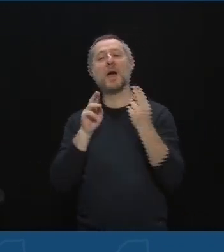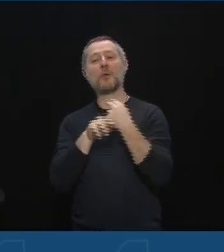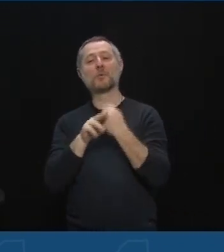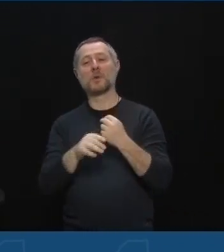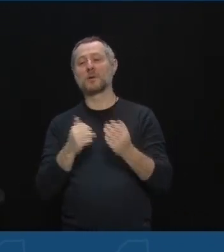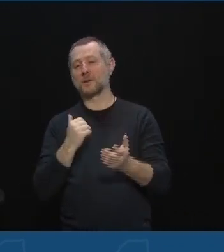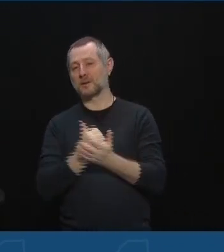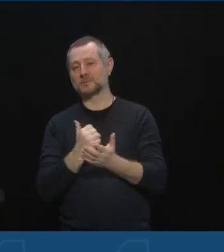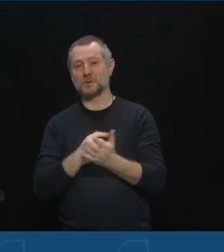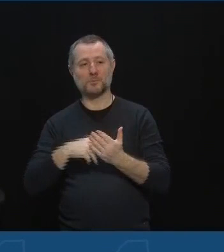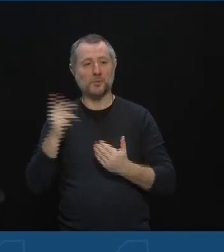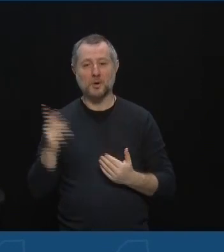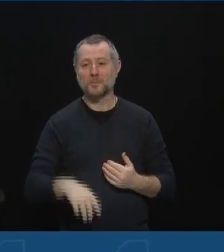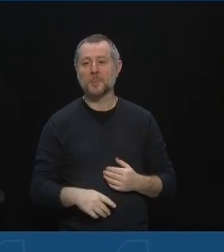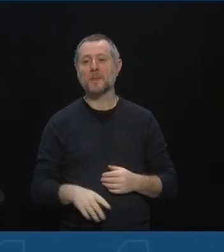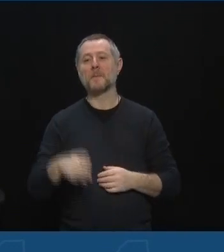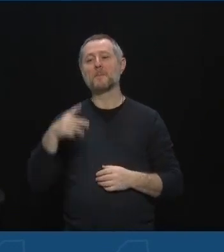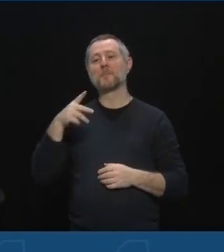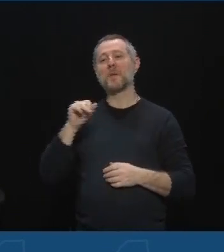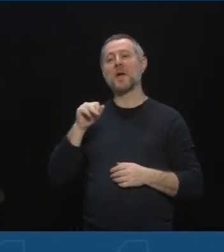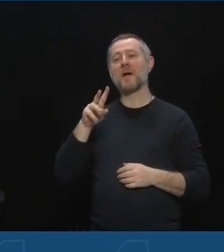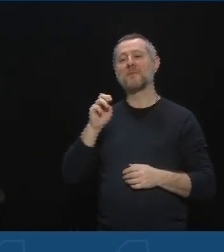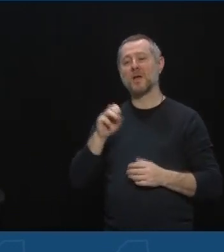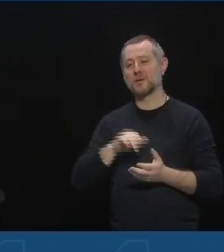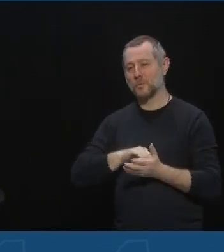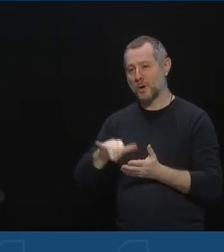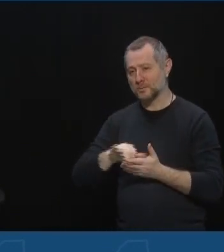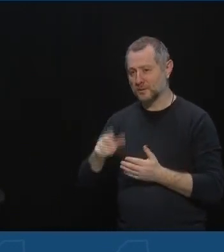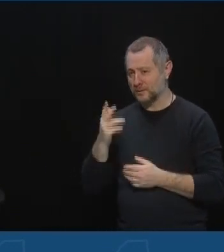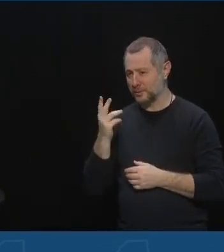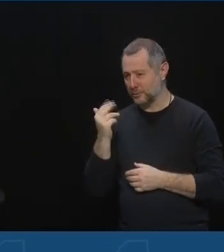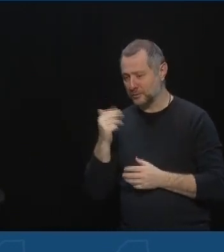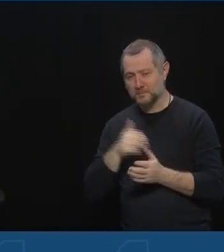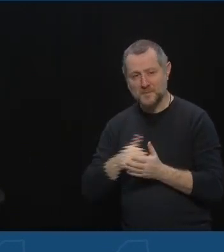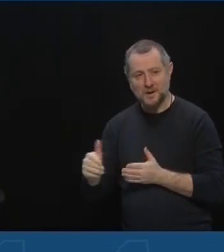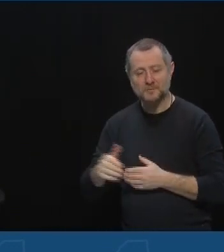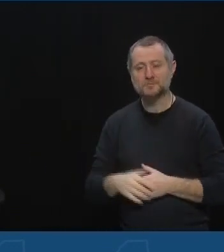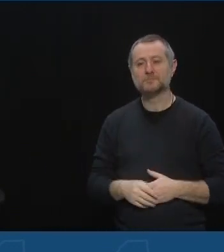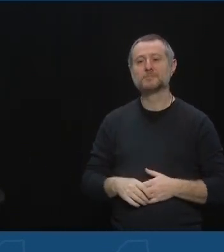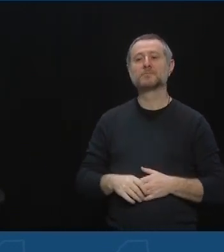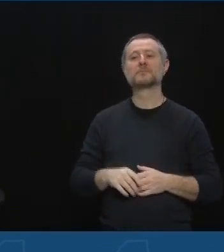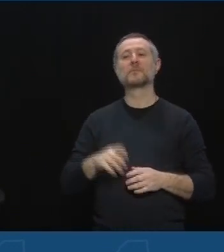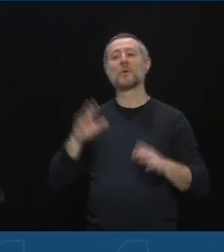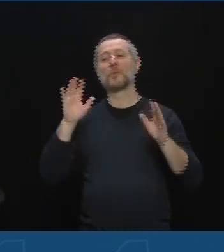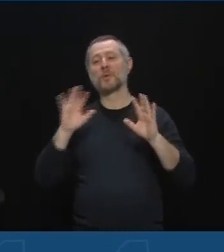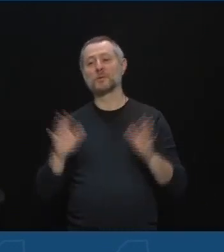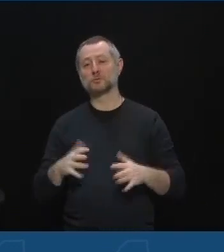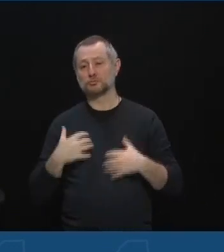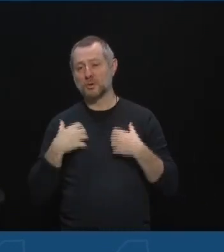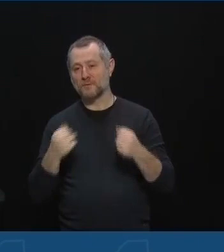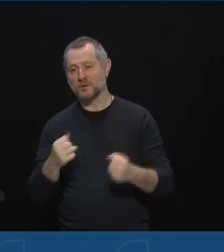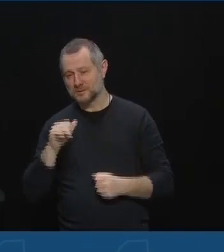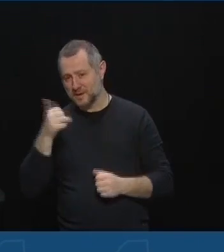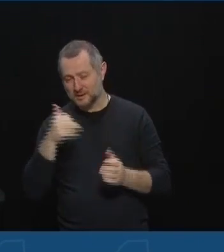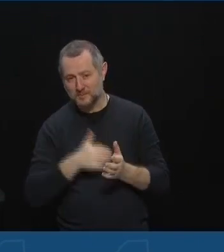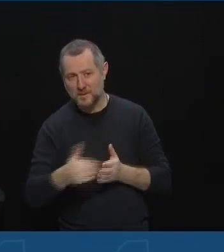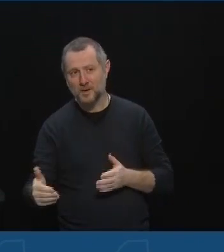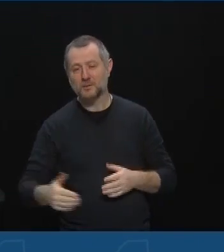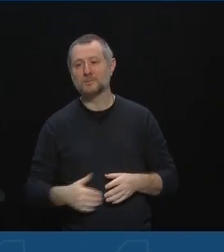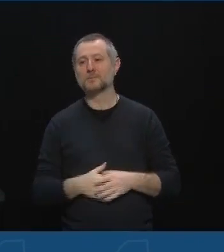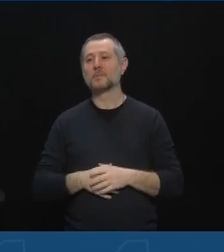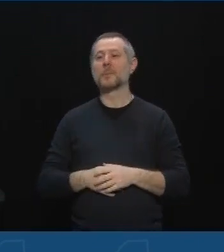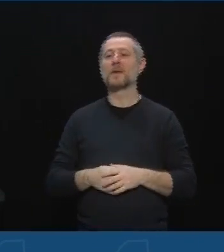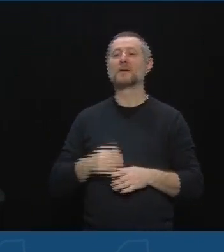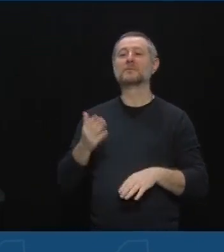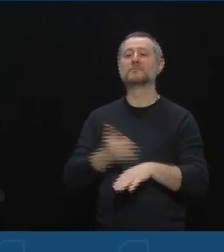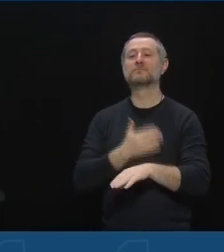Pave New York, another $13 million. Our extreme weather recovery, almost $10 million, and our state touring routes to fix up the roads so people drive around.